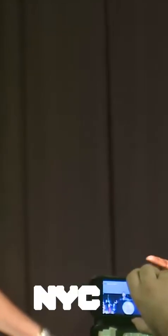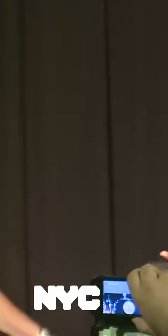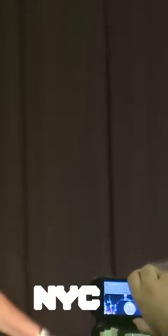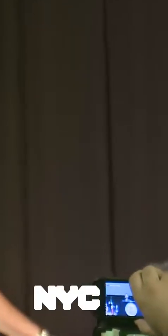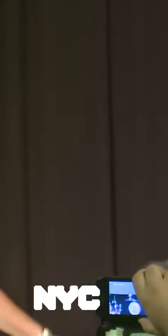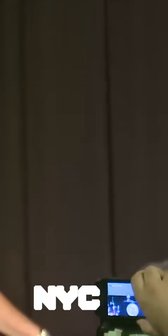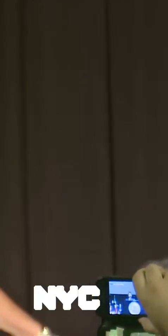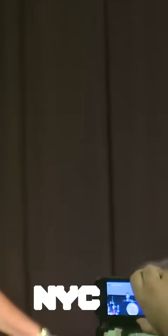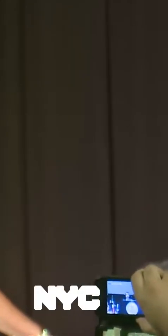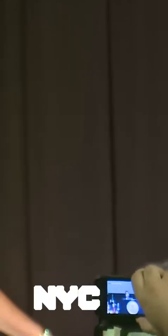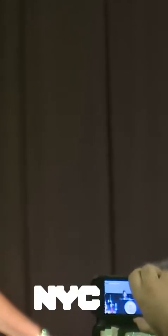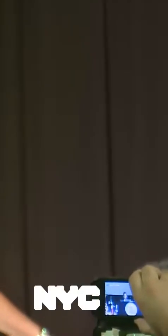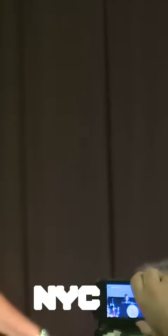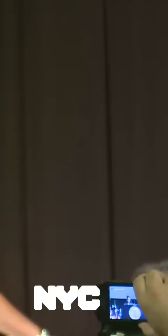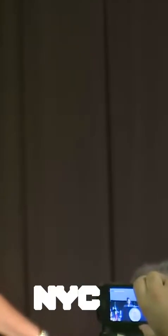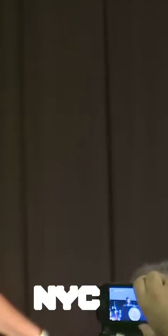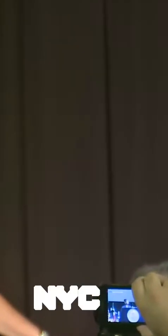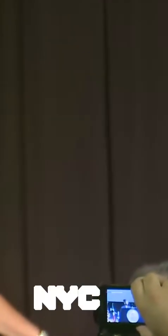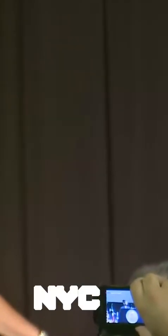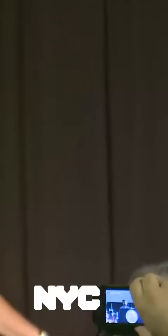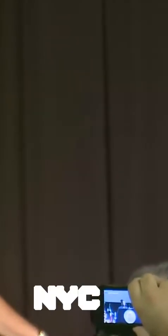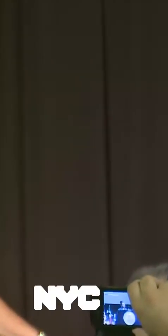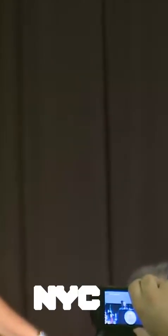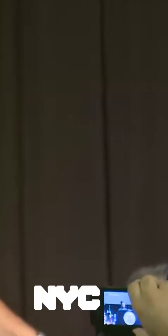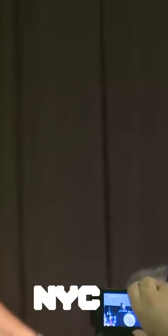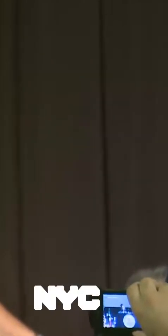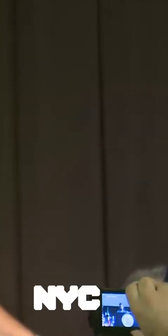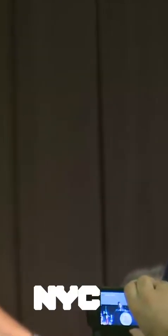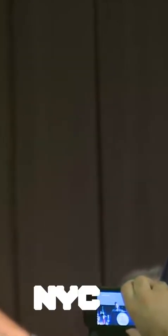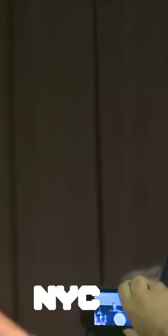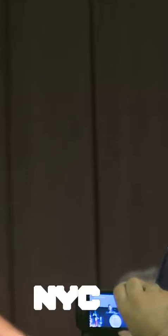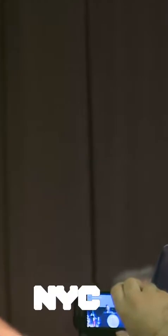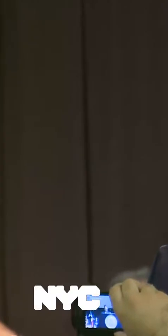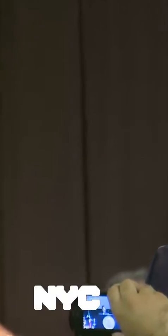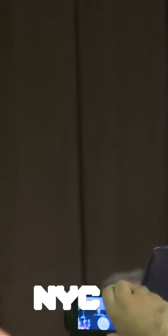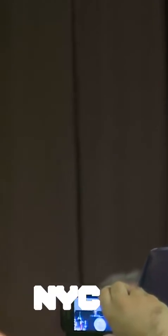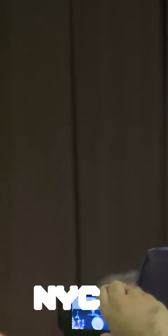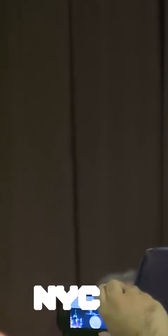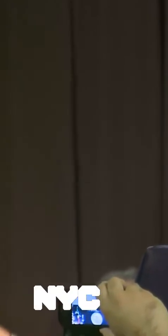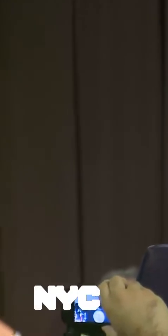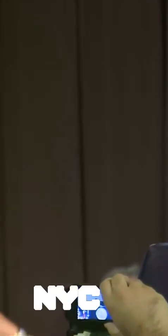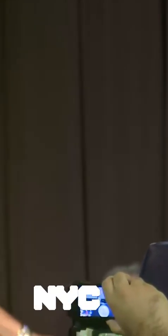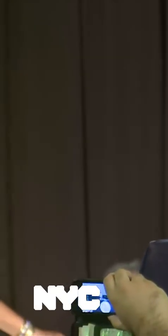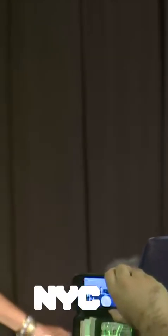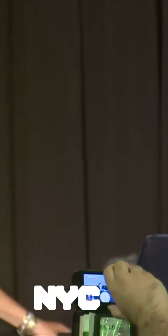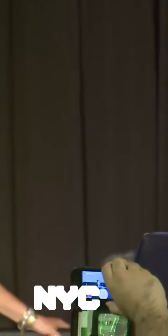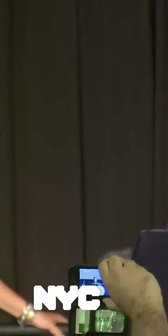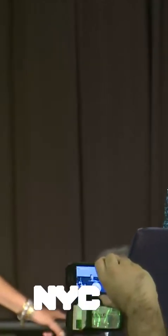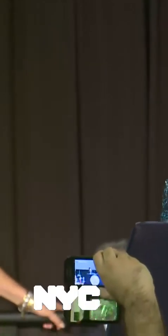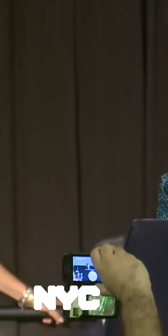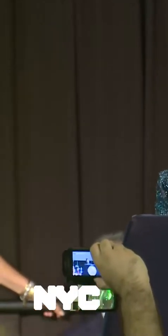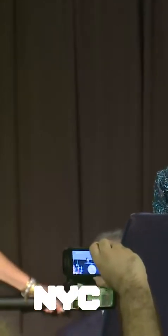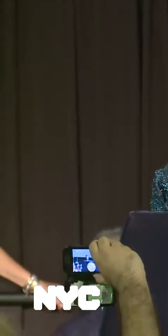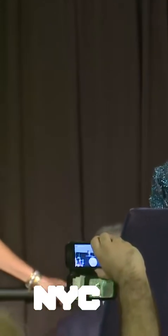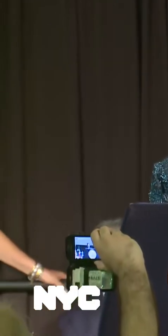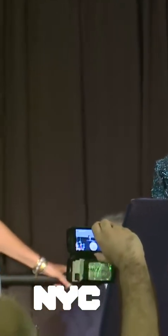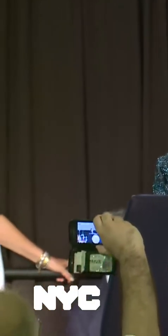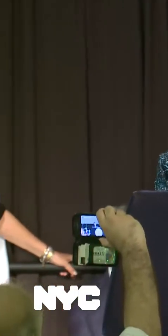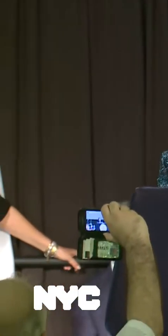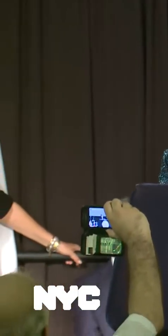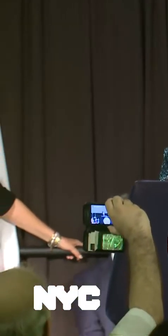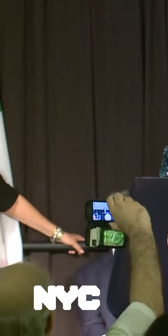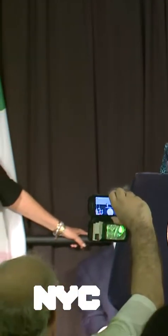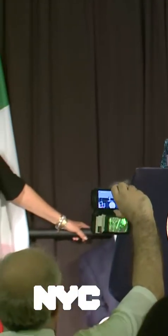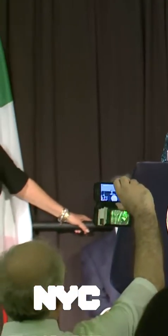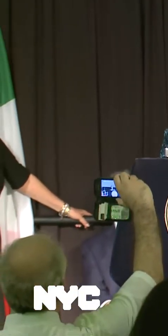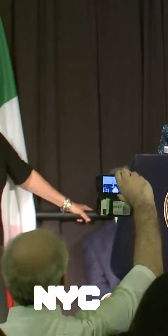appreciated than in New York City. Please join me in welcoming me, mi amore mio, Piero